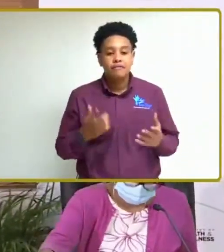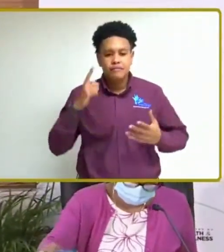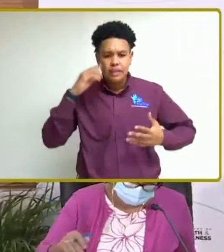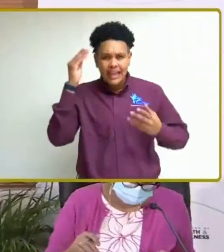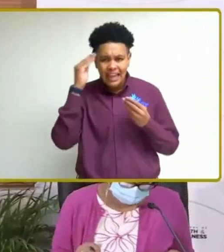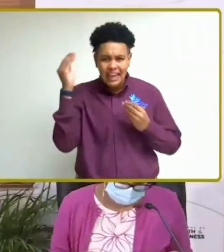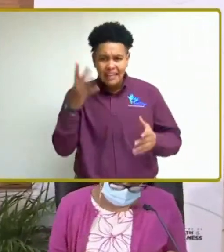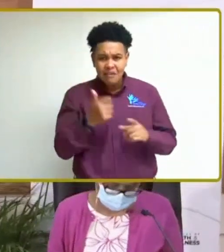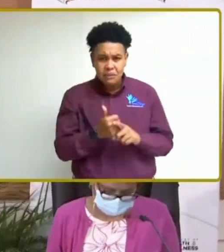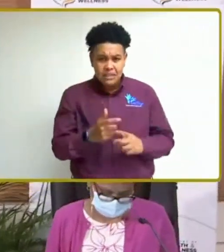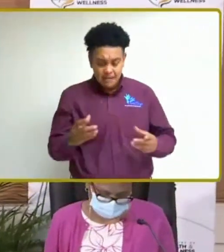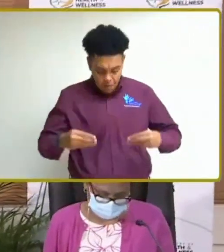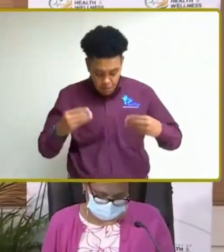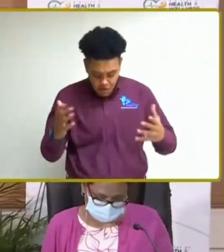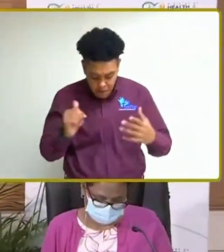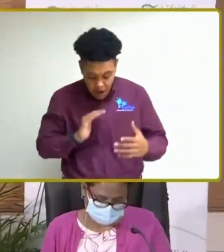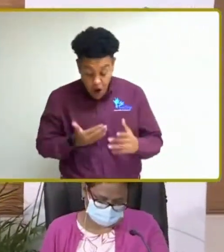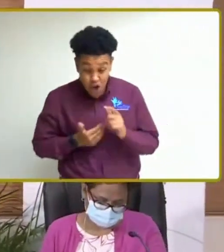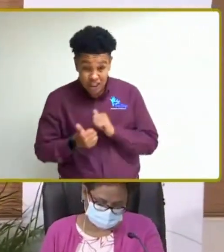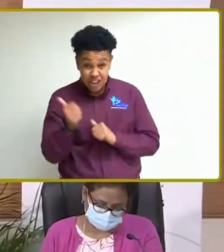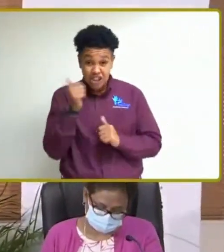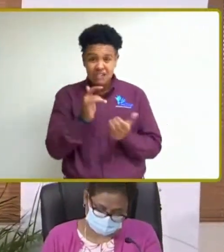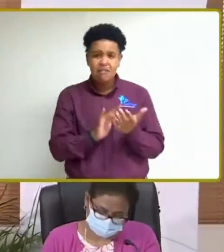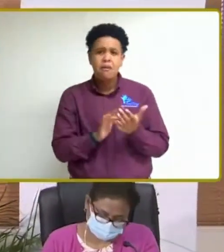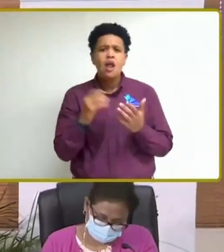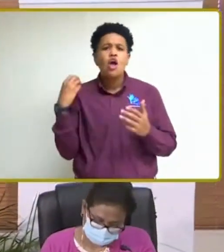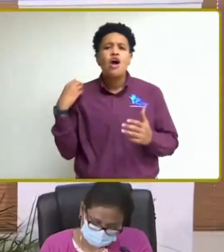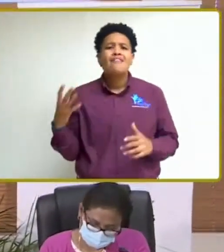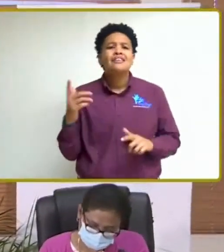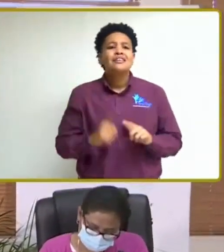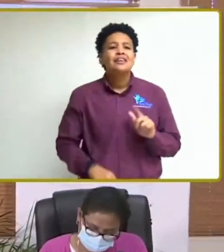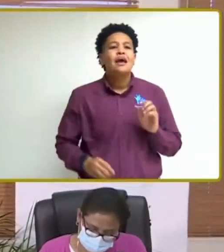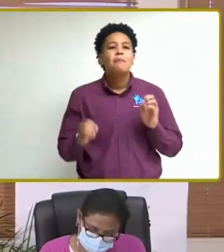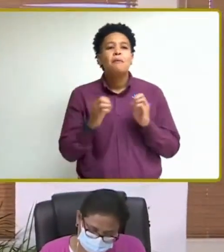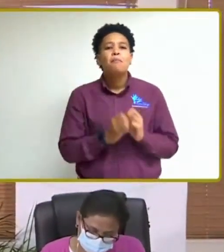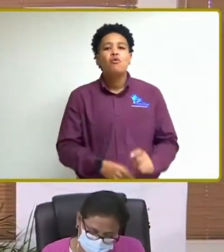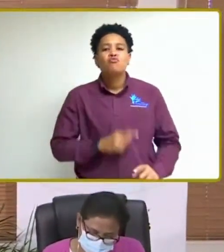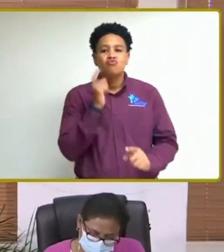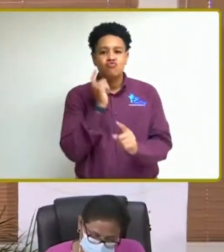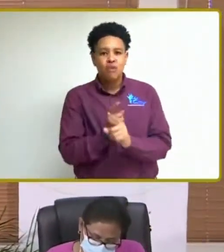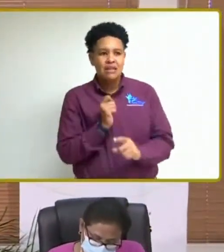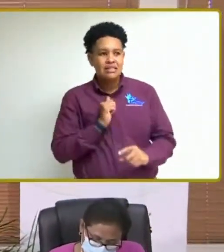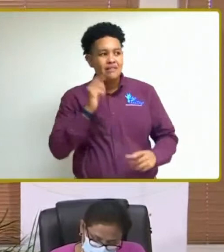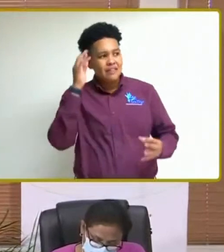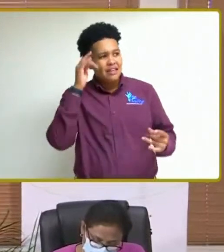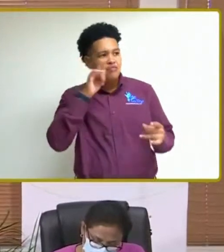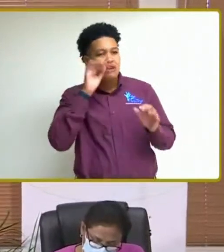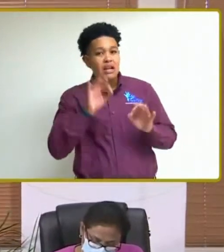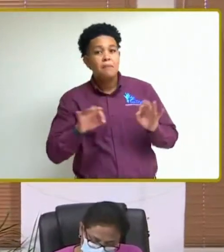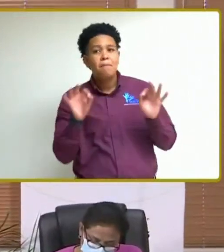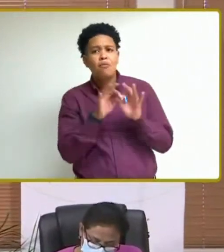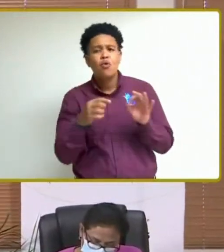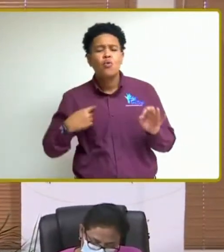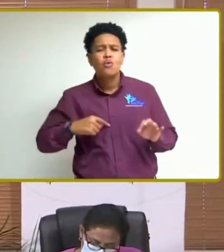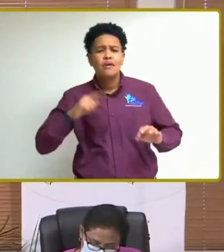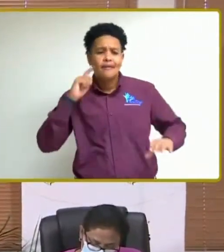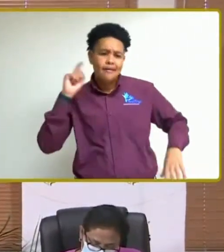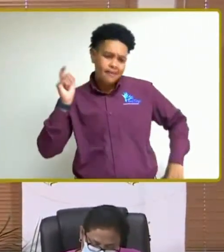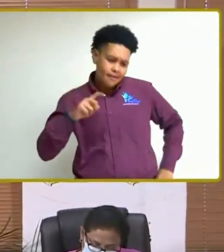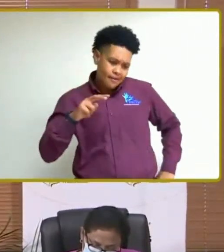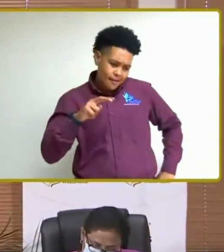information provided by our Chief Medical Officer cannot be more stark. I think it's so important that we